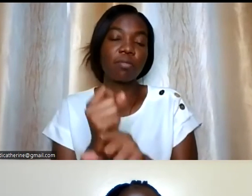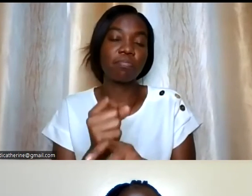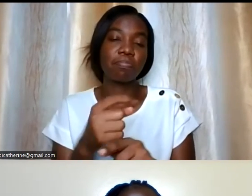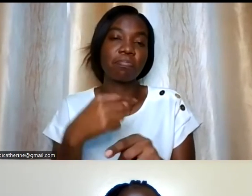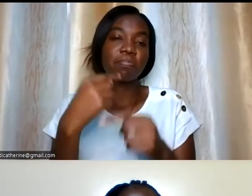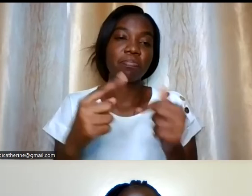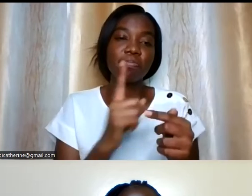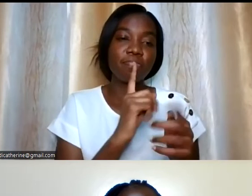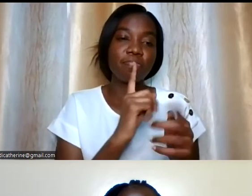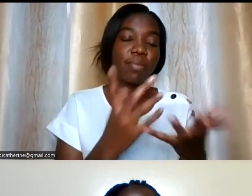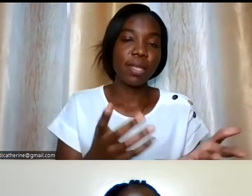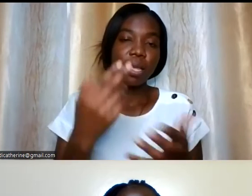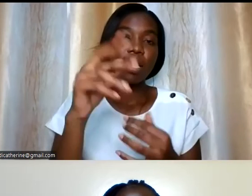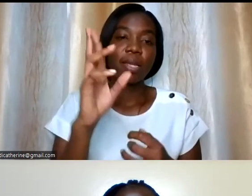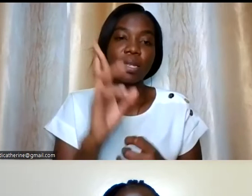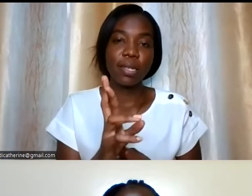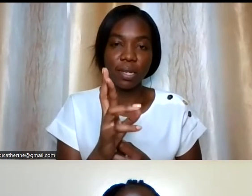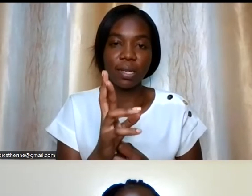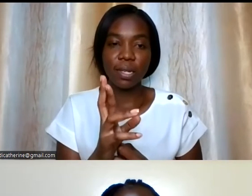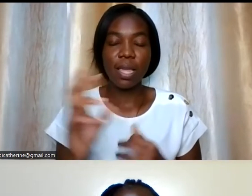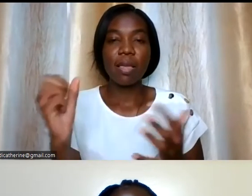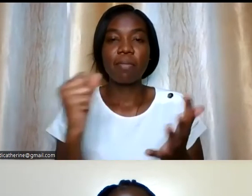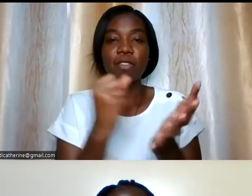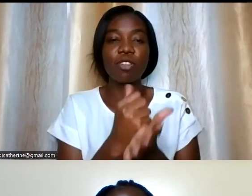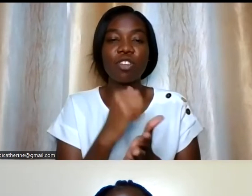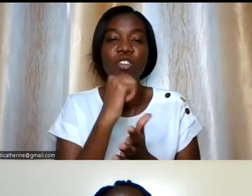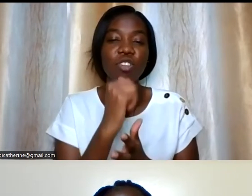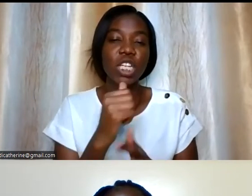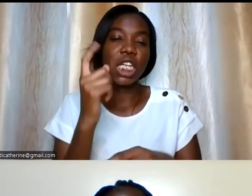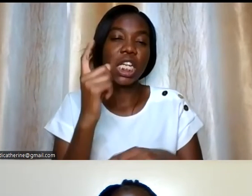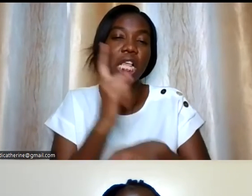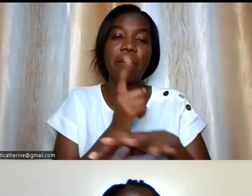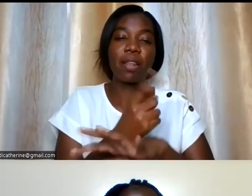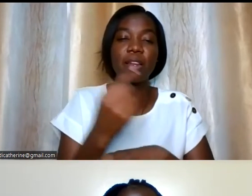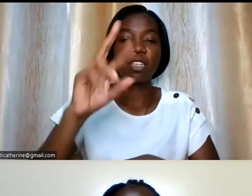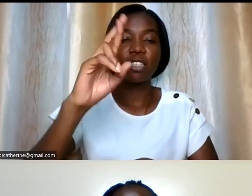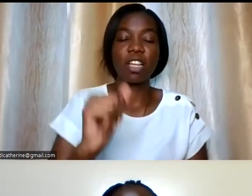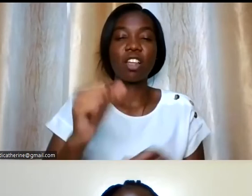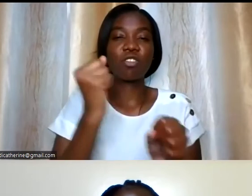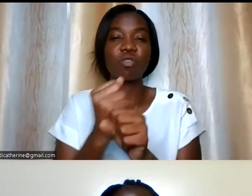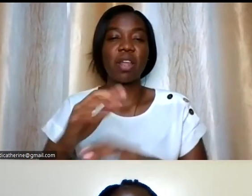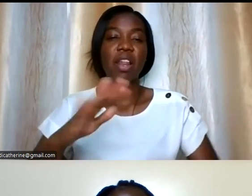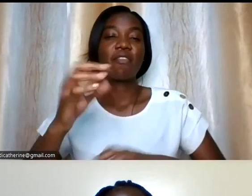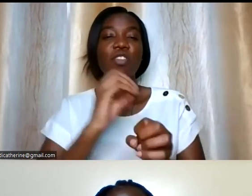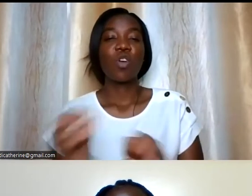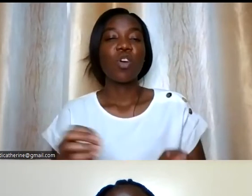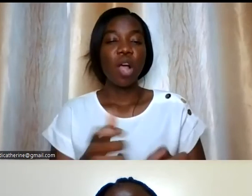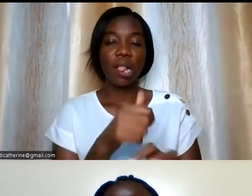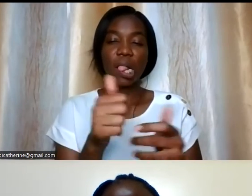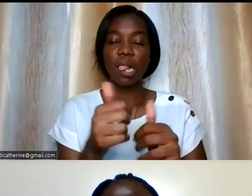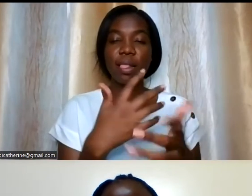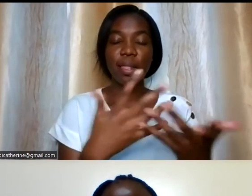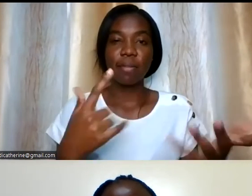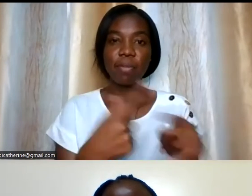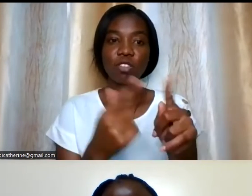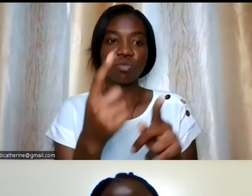is, the employees are not very disciplined, the HR is not doing enough, da, da, da, da, da. But you realize these people, they